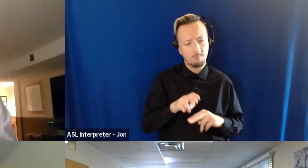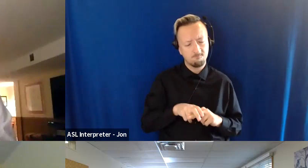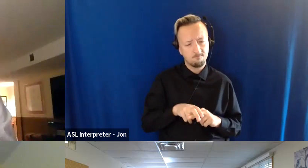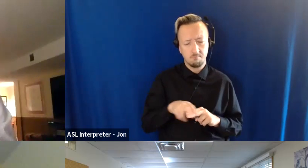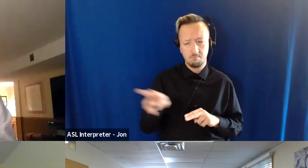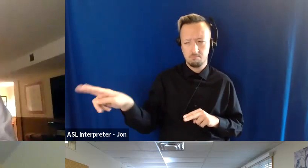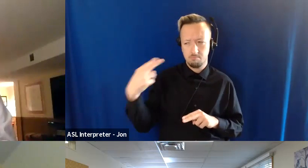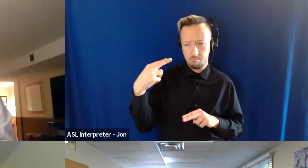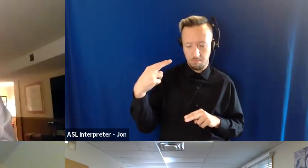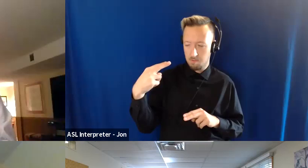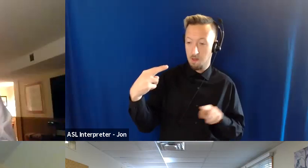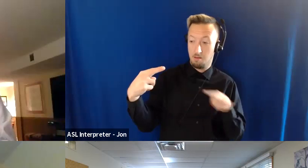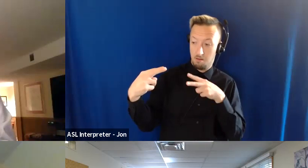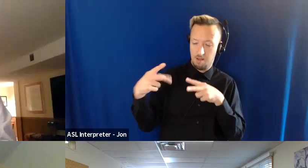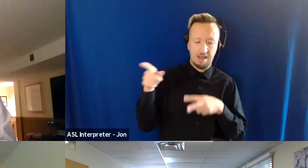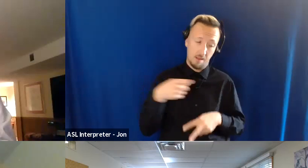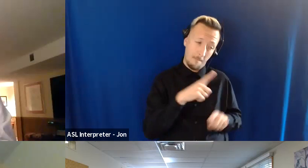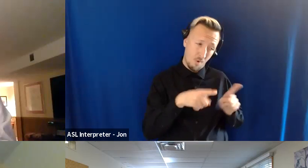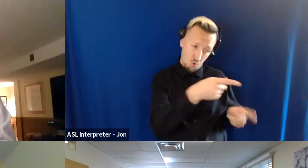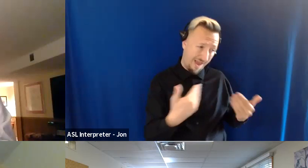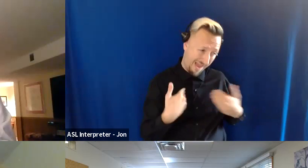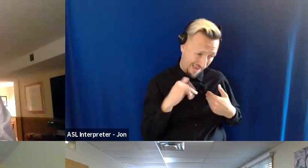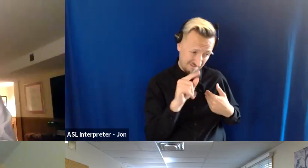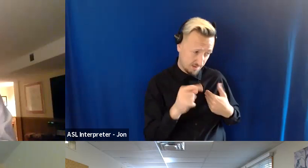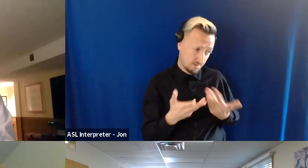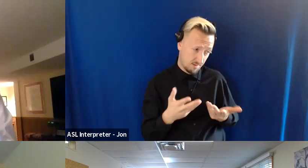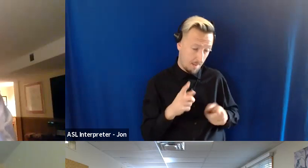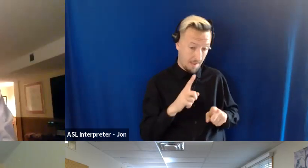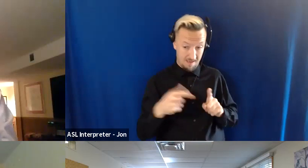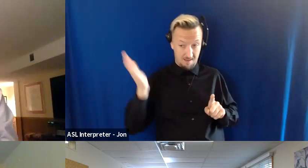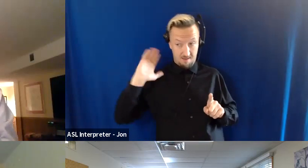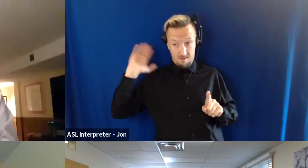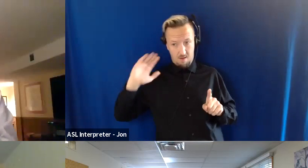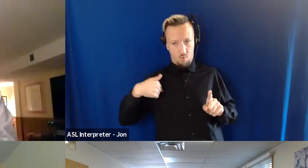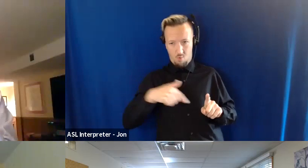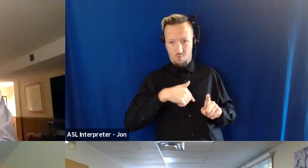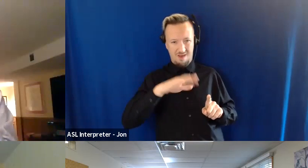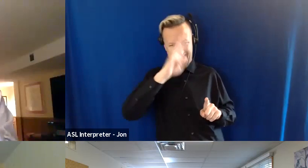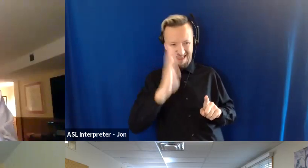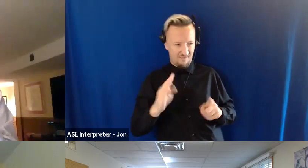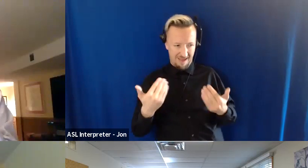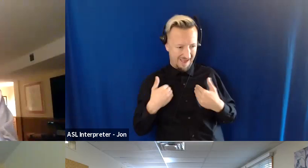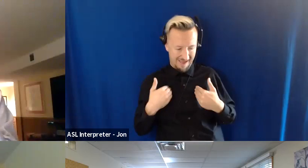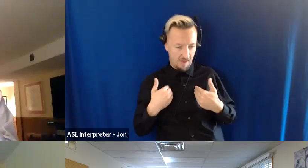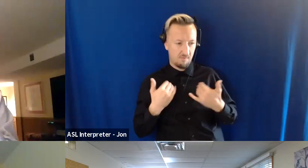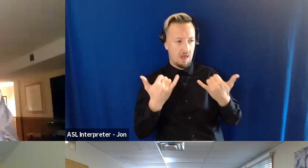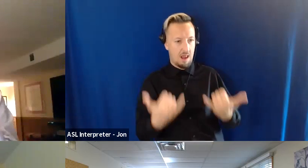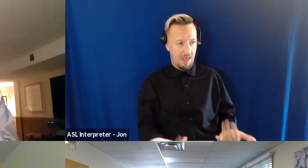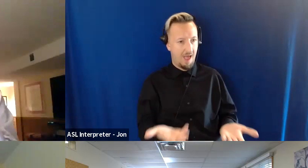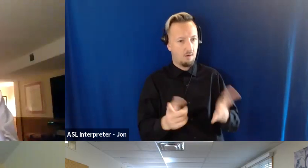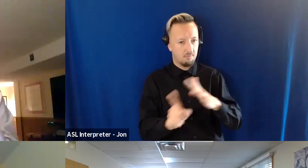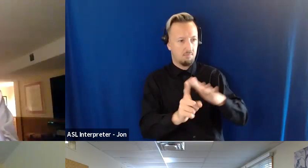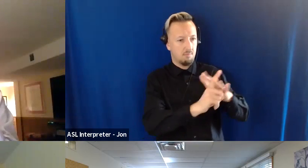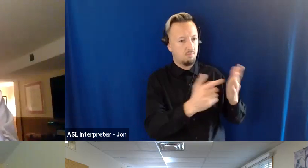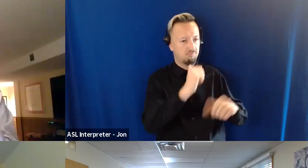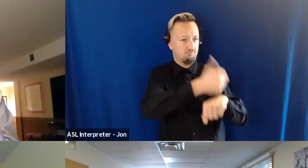but at least you've got it. We can never hope to have all the places here come together to something like this. And